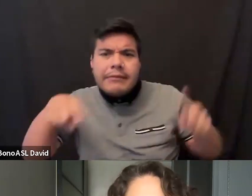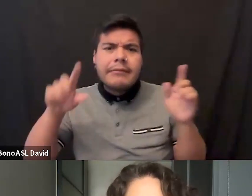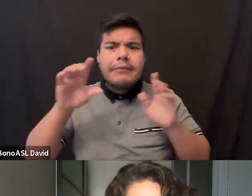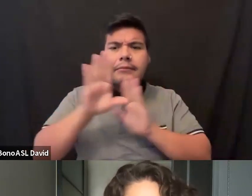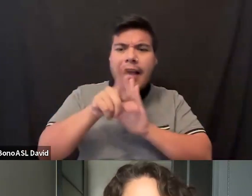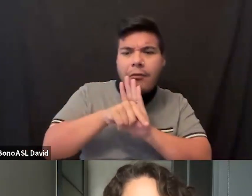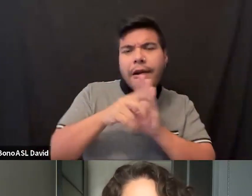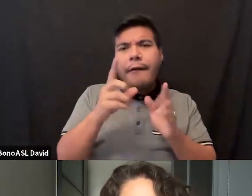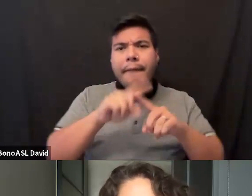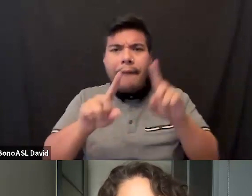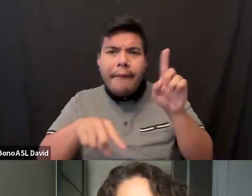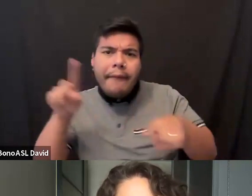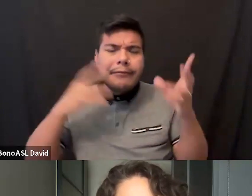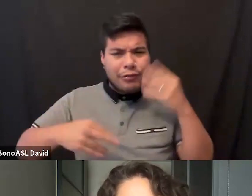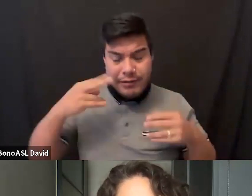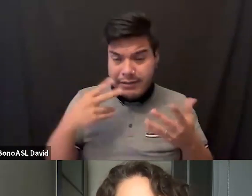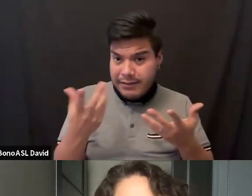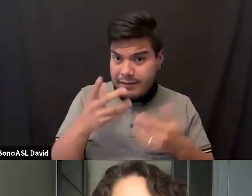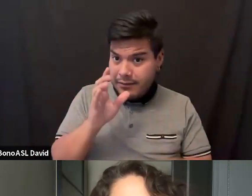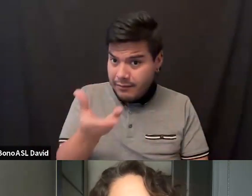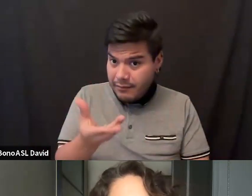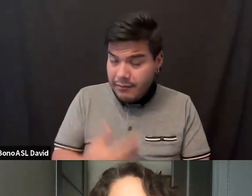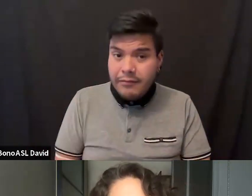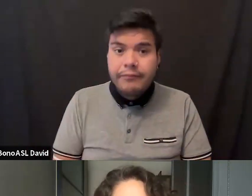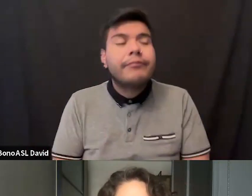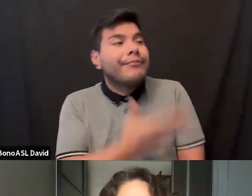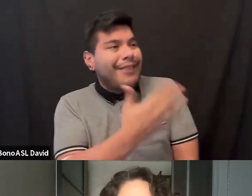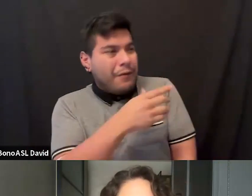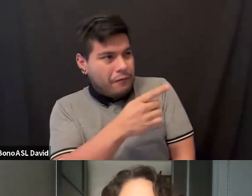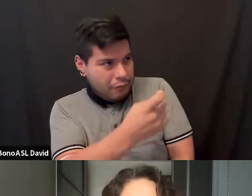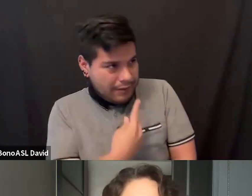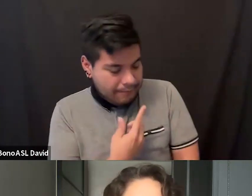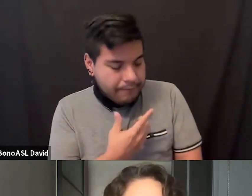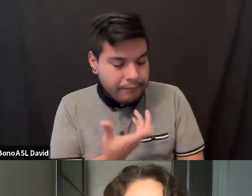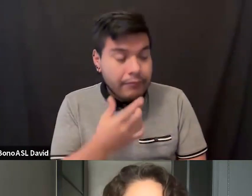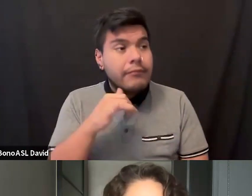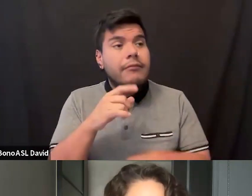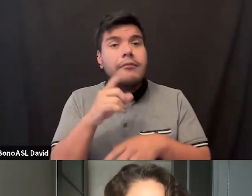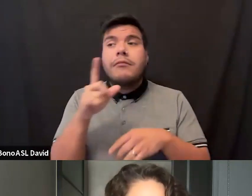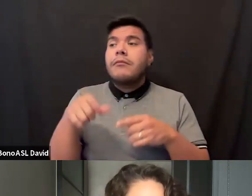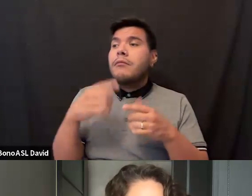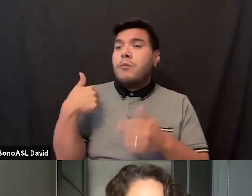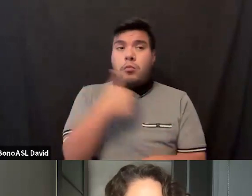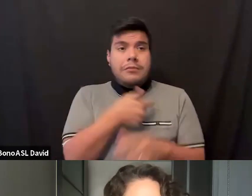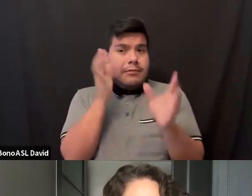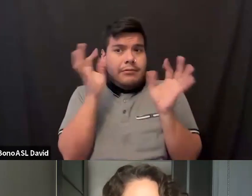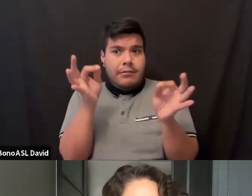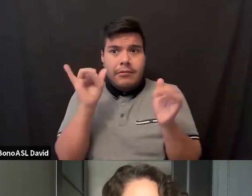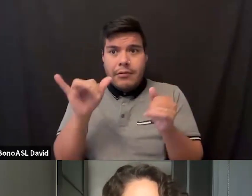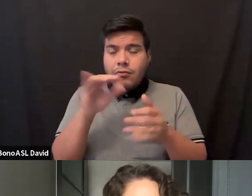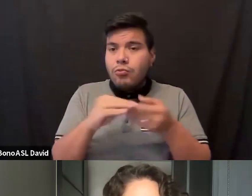different experiences? Thanks for this question. Like, in the moment that we decide that the story of the